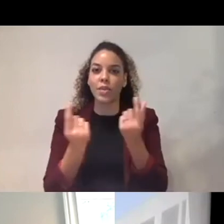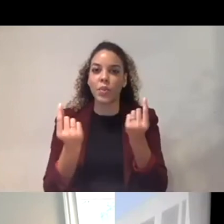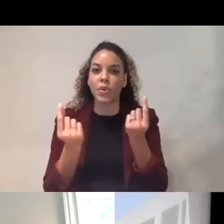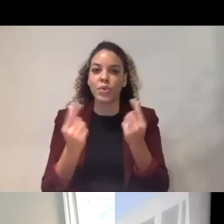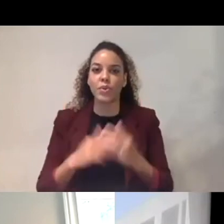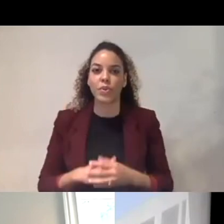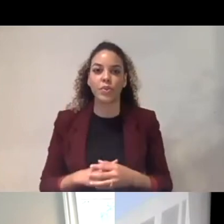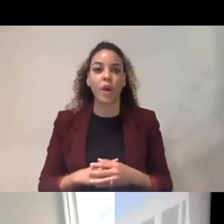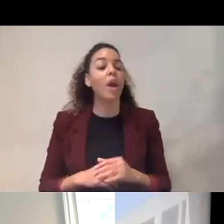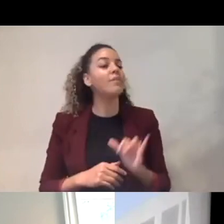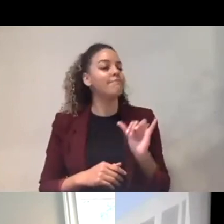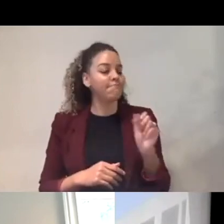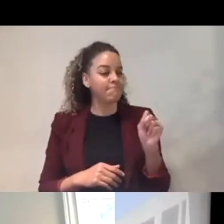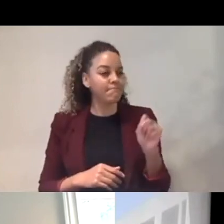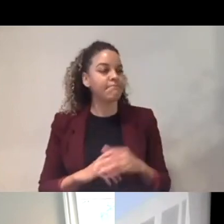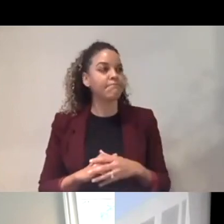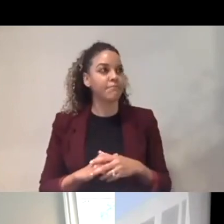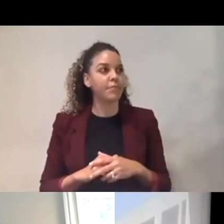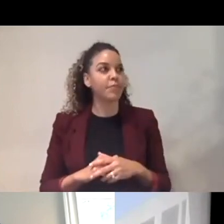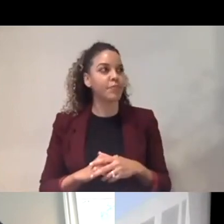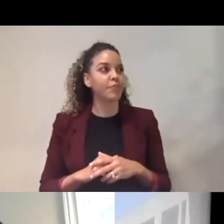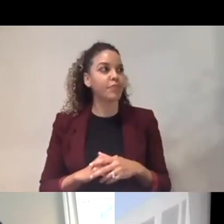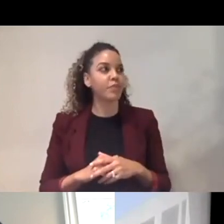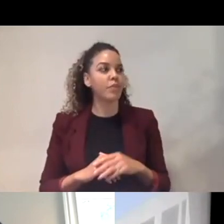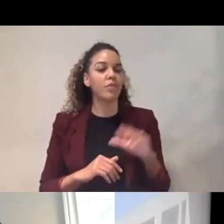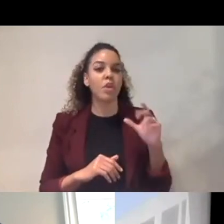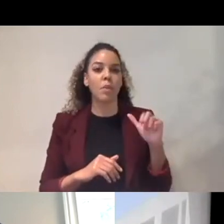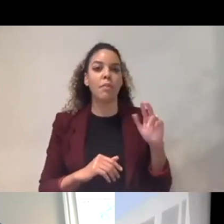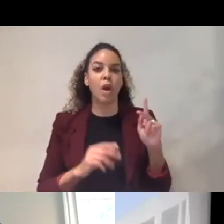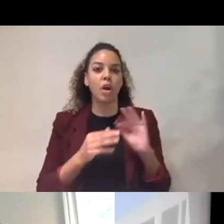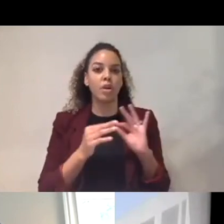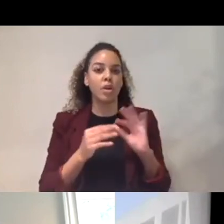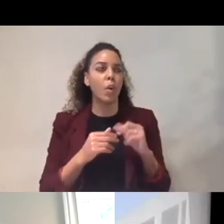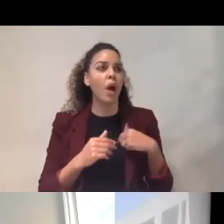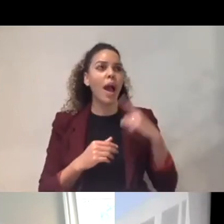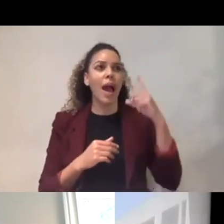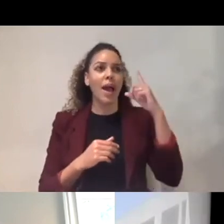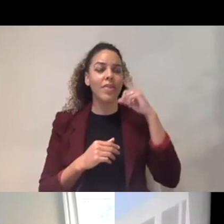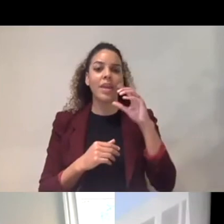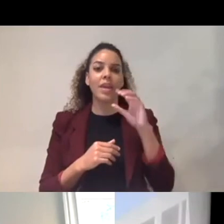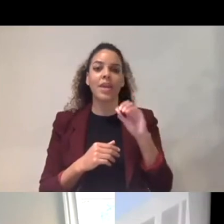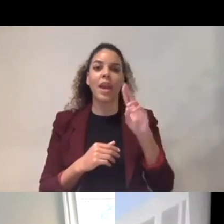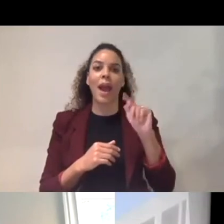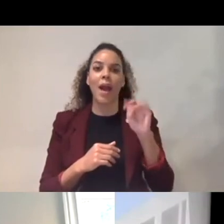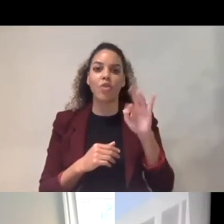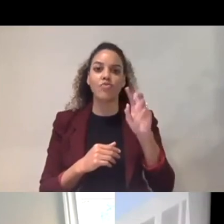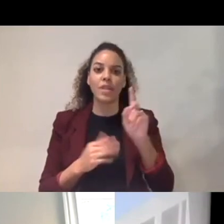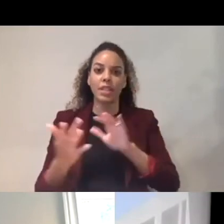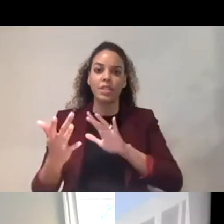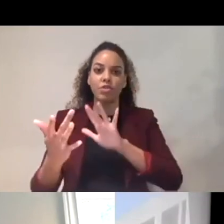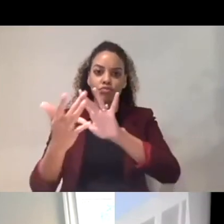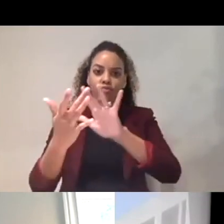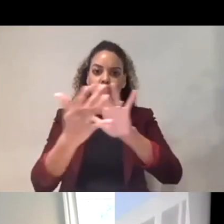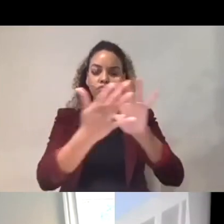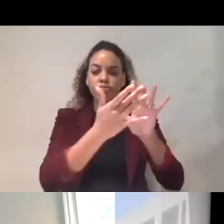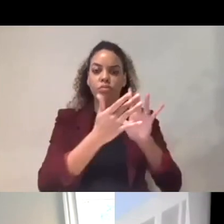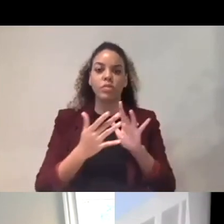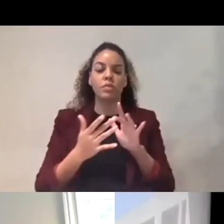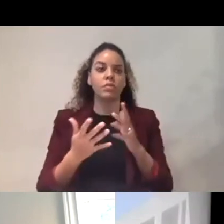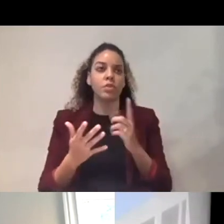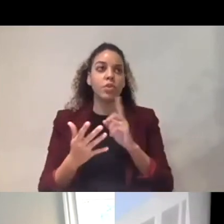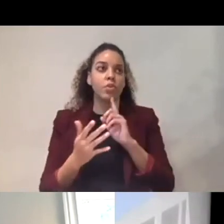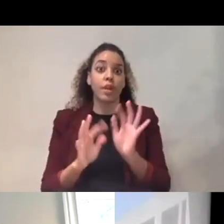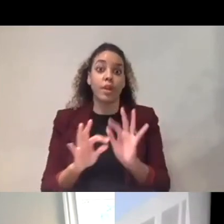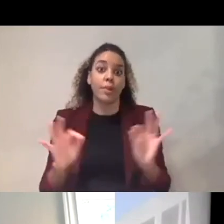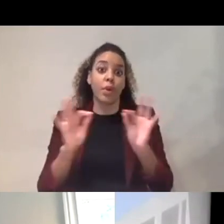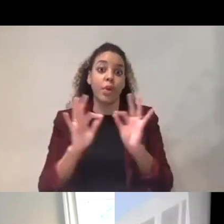Mm-hmm. I think that outreach occurs for all individuals with disabilities, and and you look at those best matches for individuals based on their